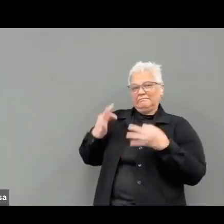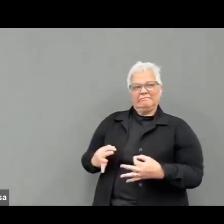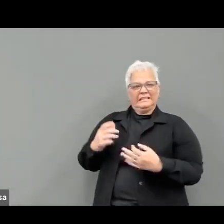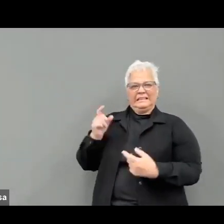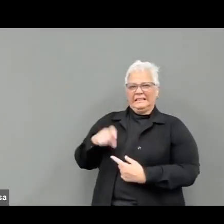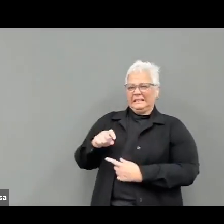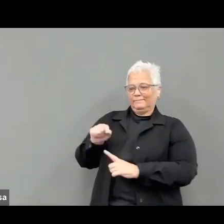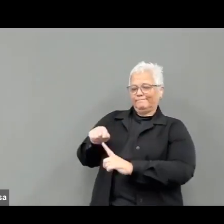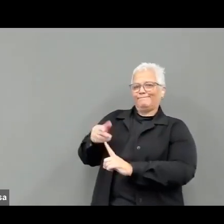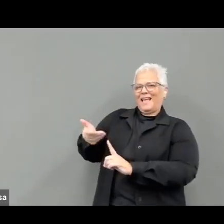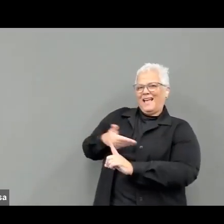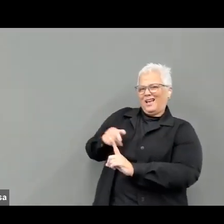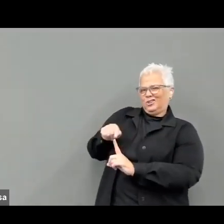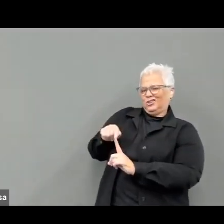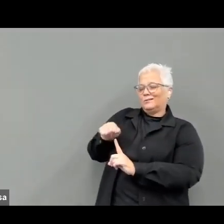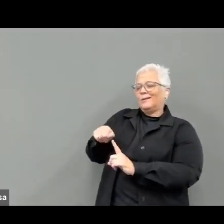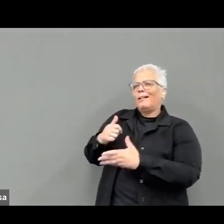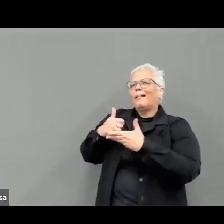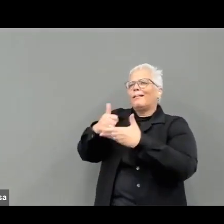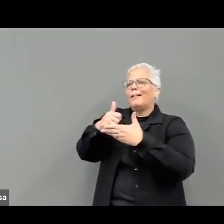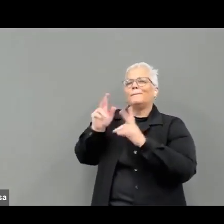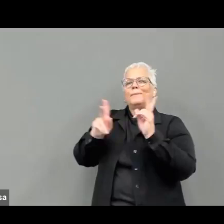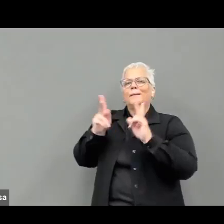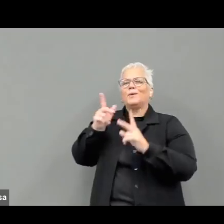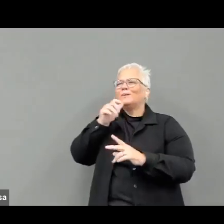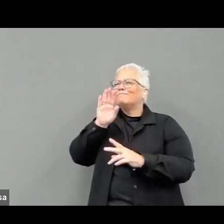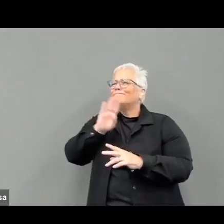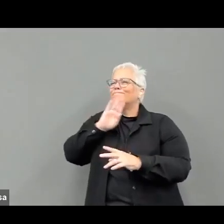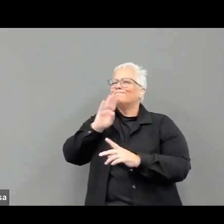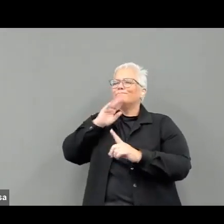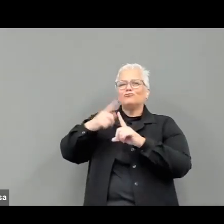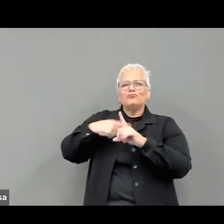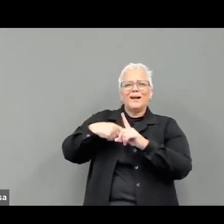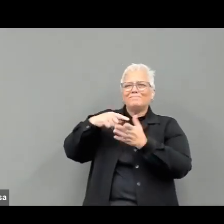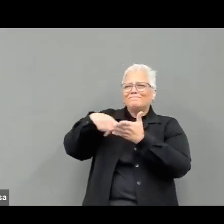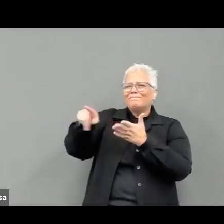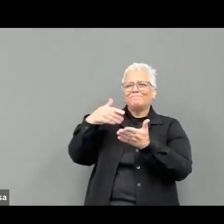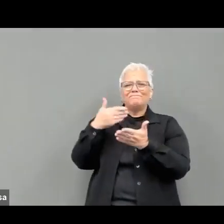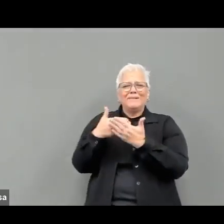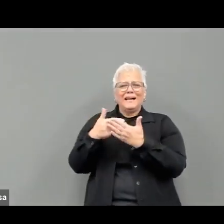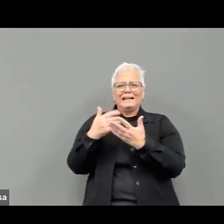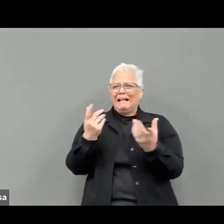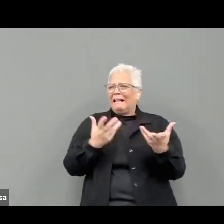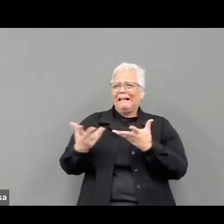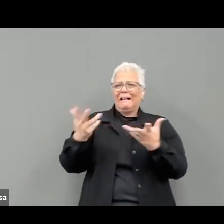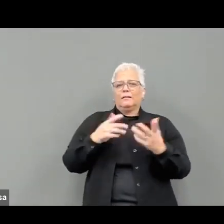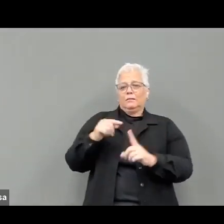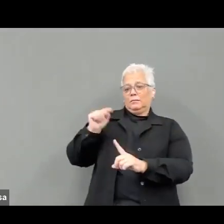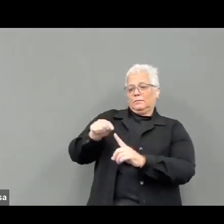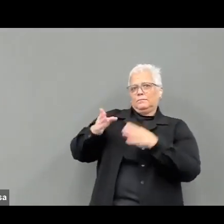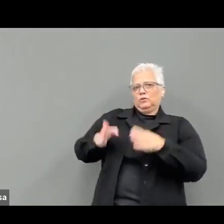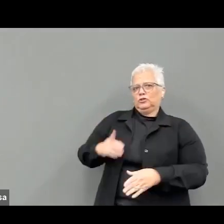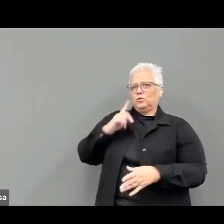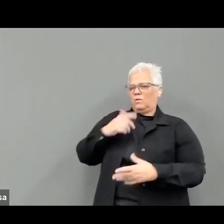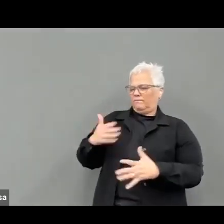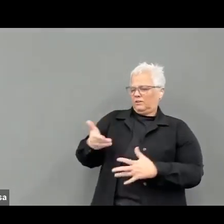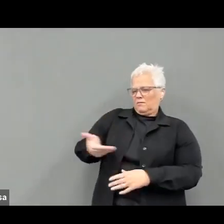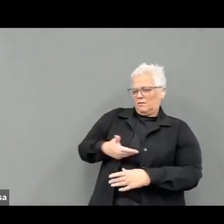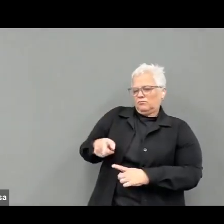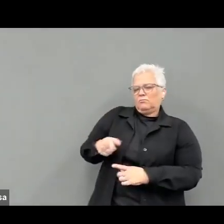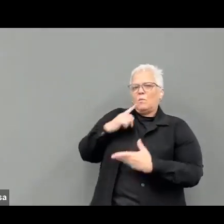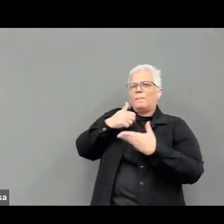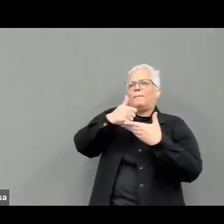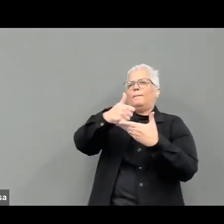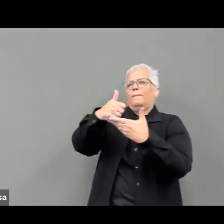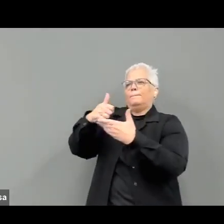to distribute more than $12 million that's been awarded to the city of Tulsa by the federal government. And we'll have more information on